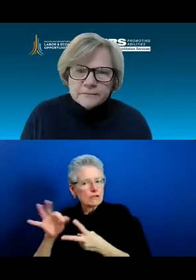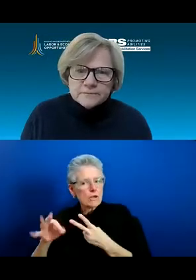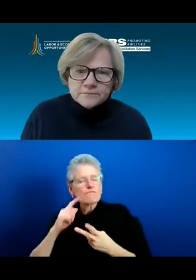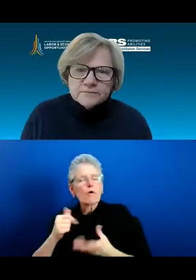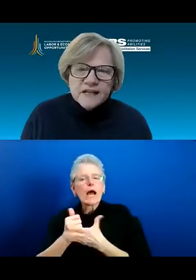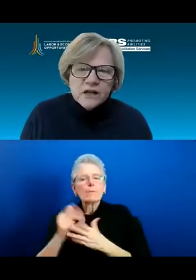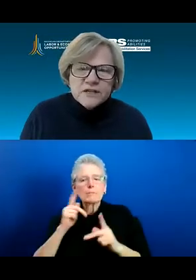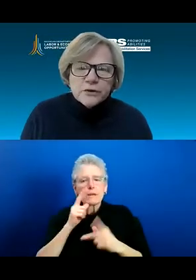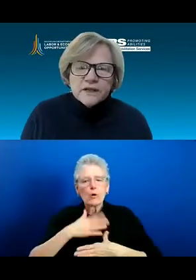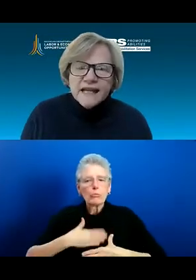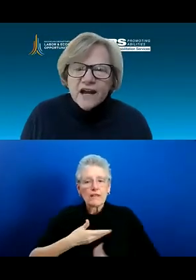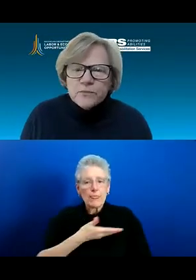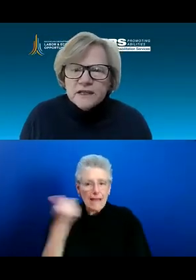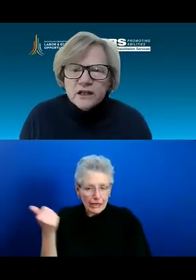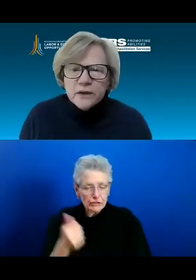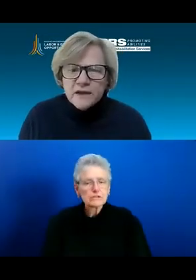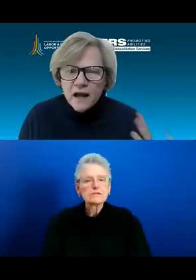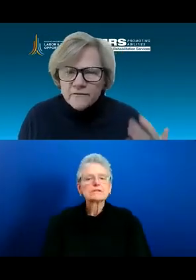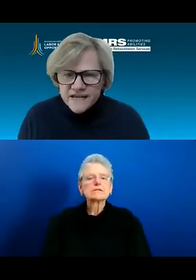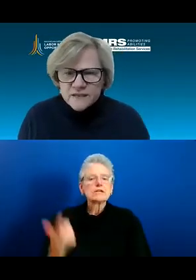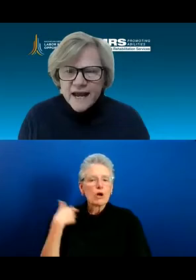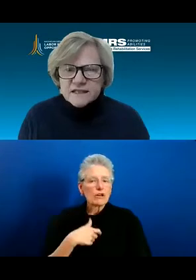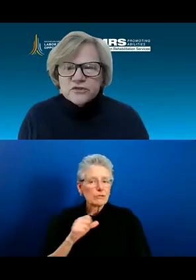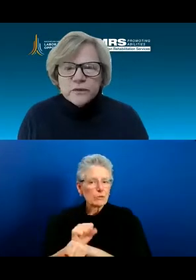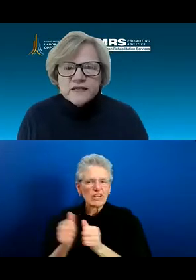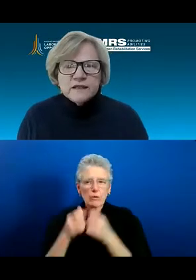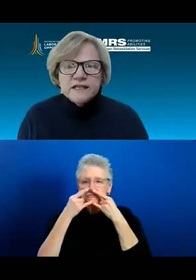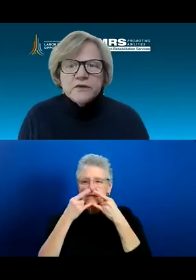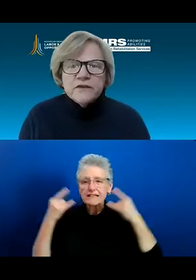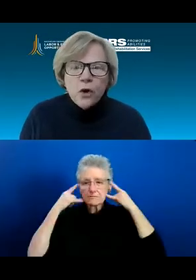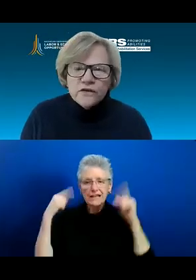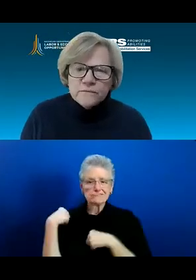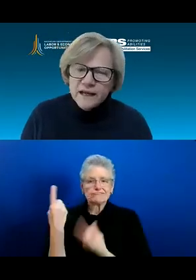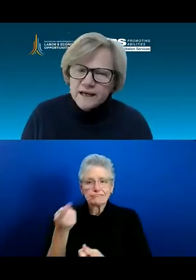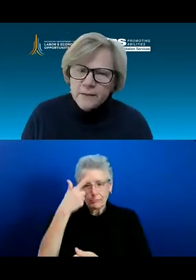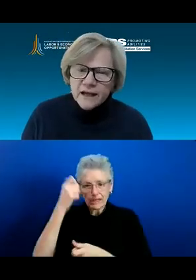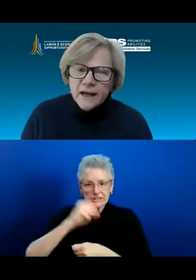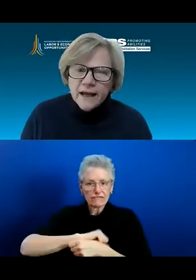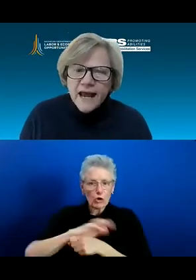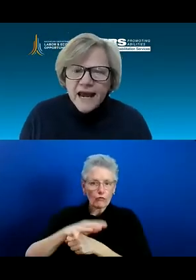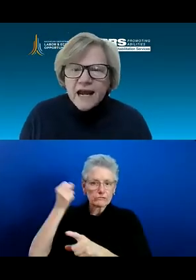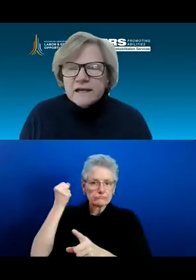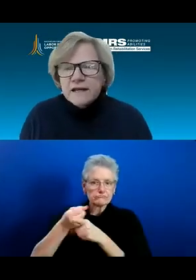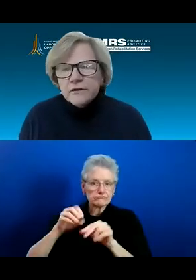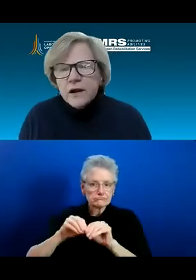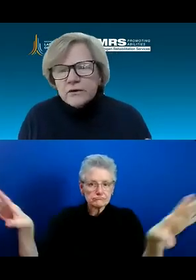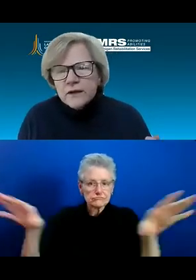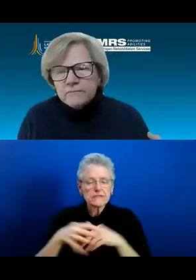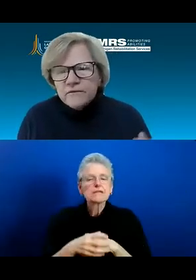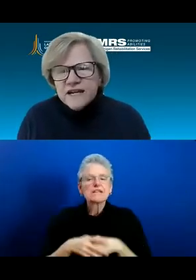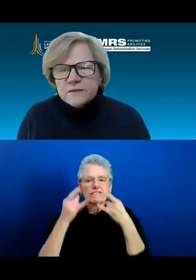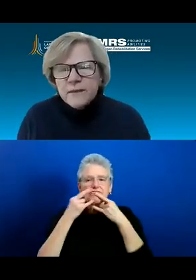issues. We certainly have been dealing with face masks recently due to the COVID pandemic. And there